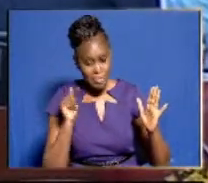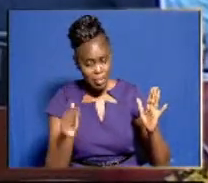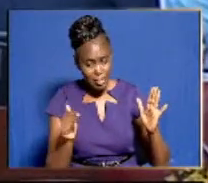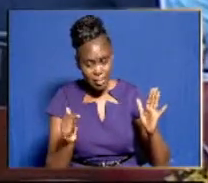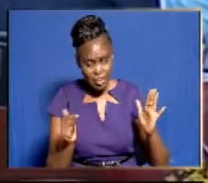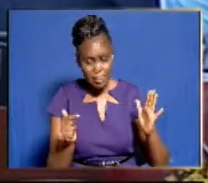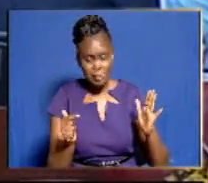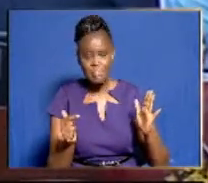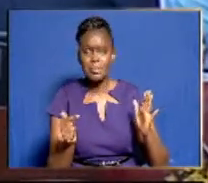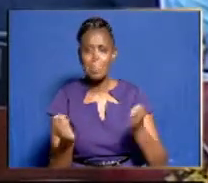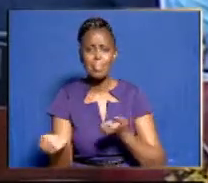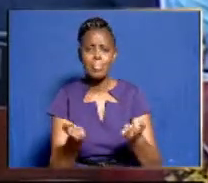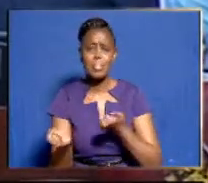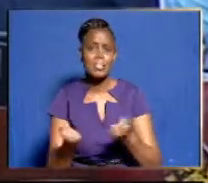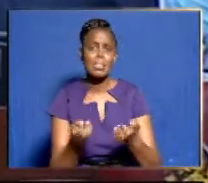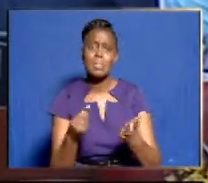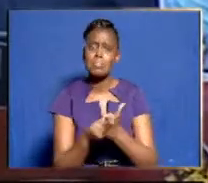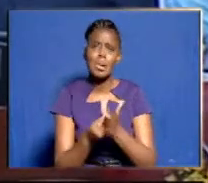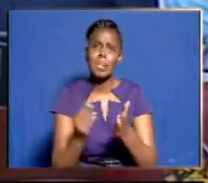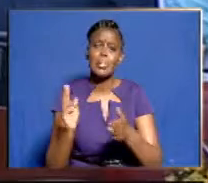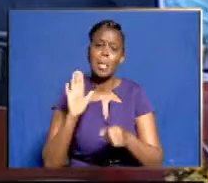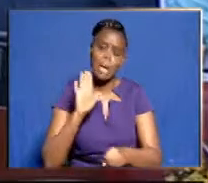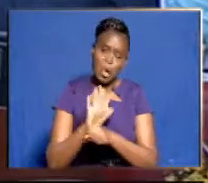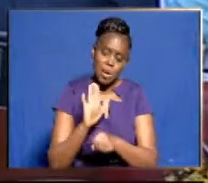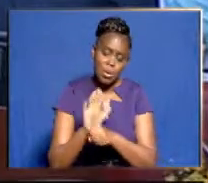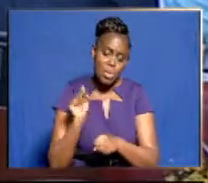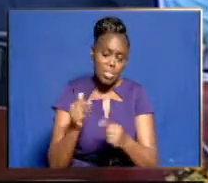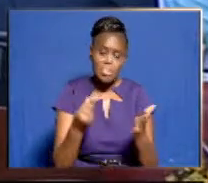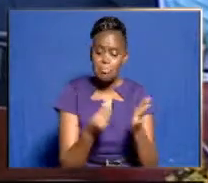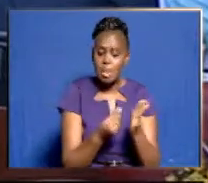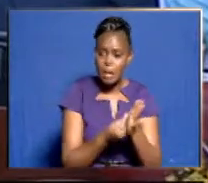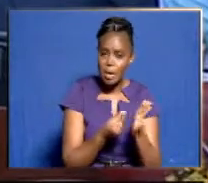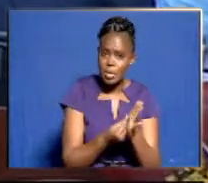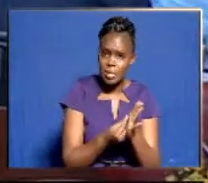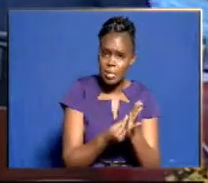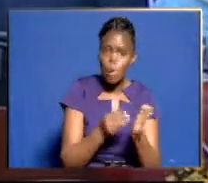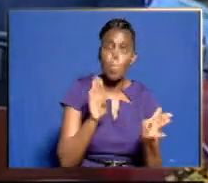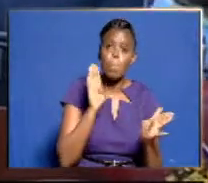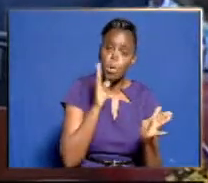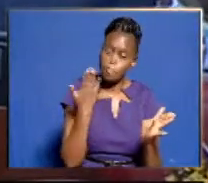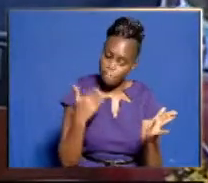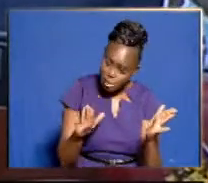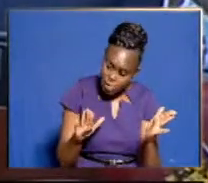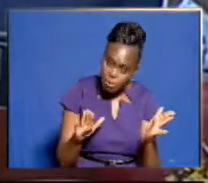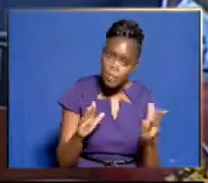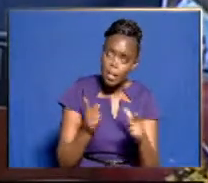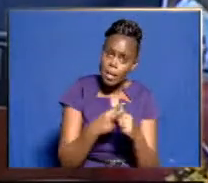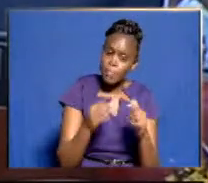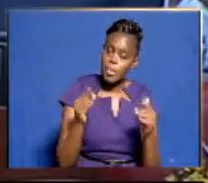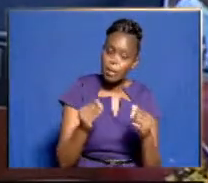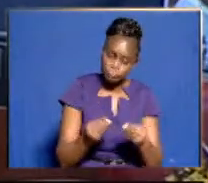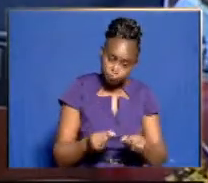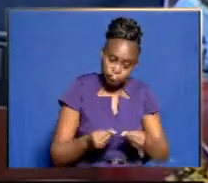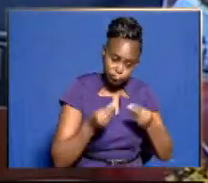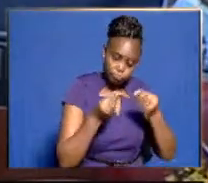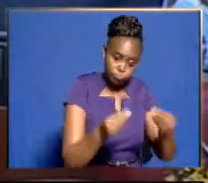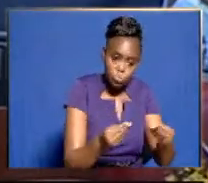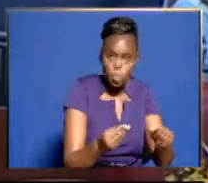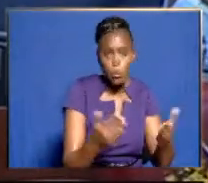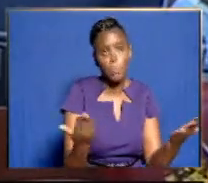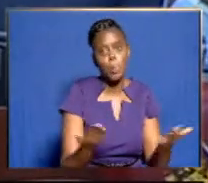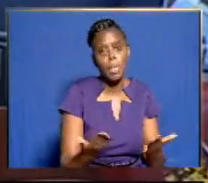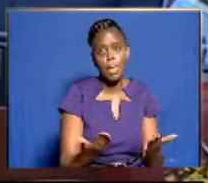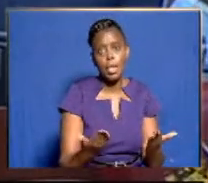investment. Honorable Speaker, when you consider that this money has been borrowed and then put or sunk